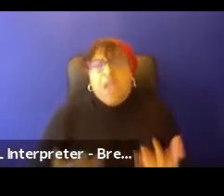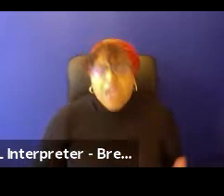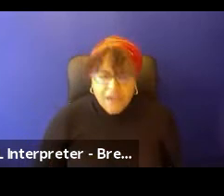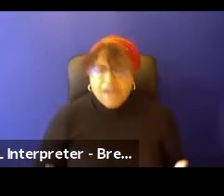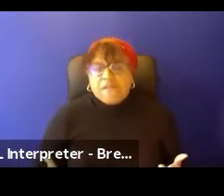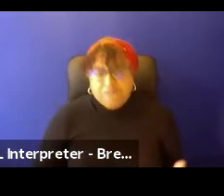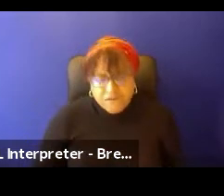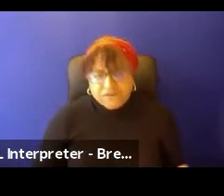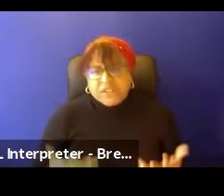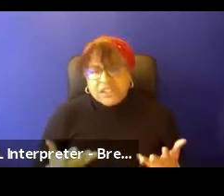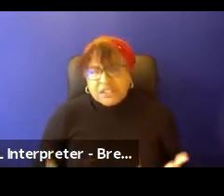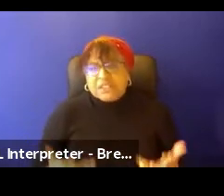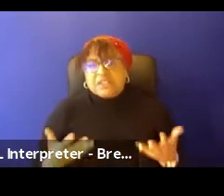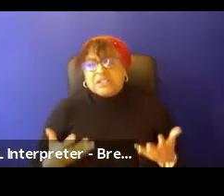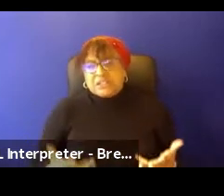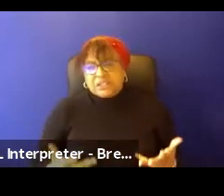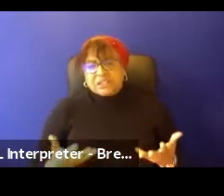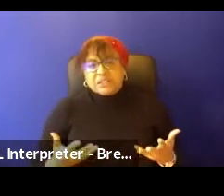Heavy.